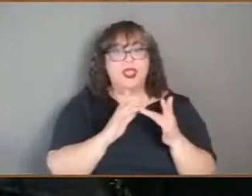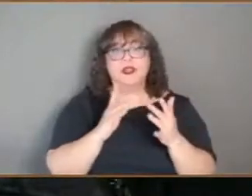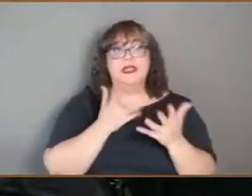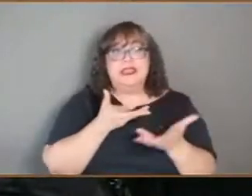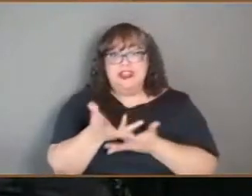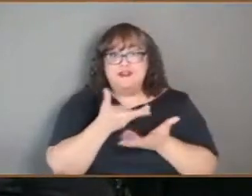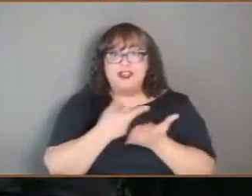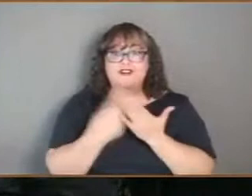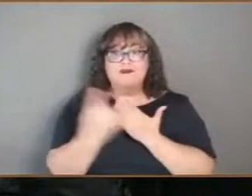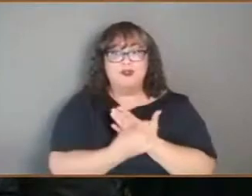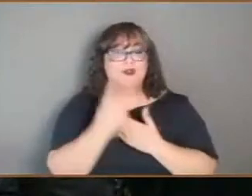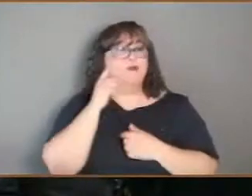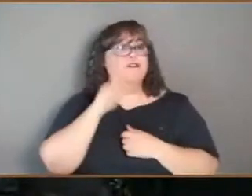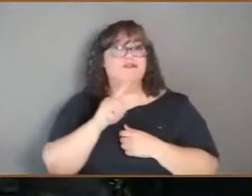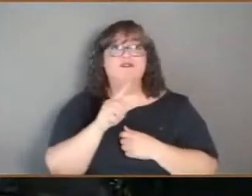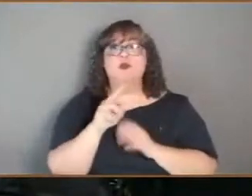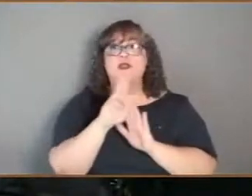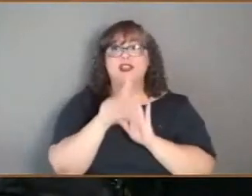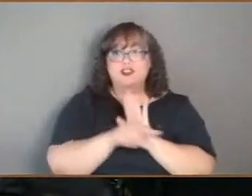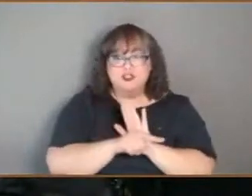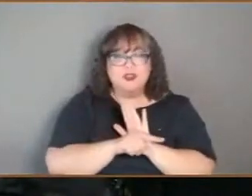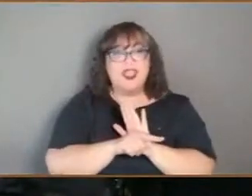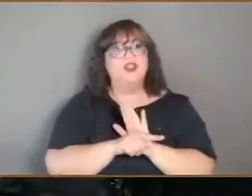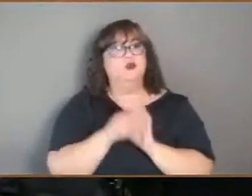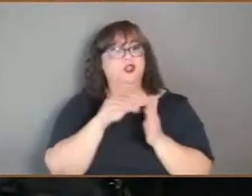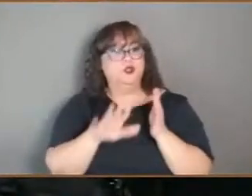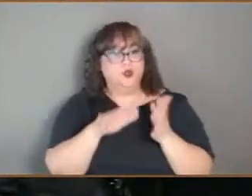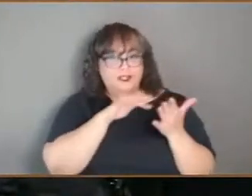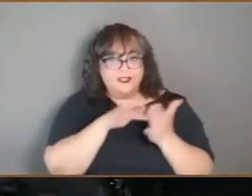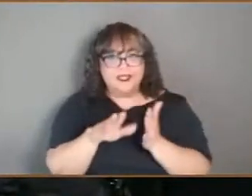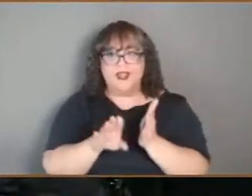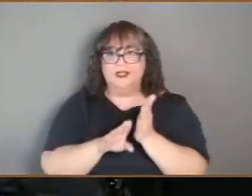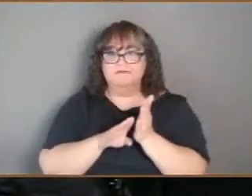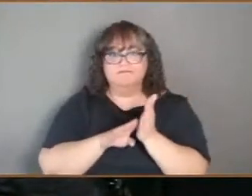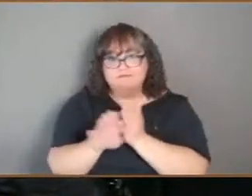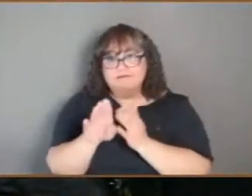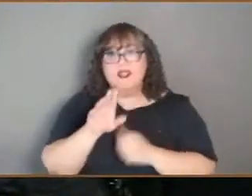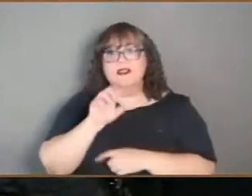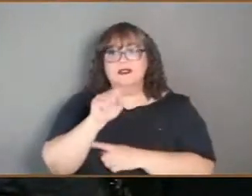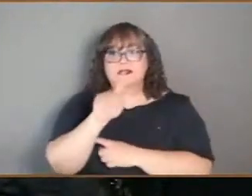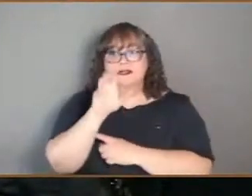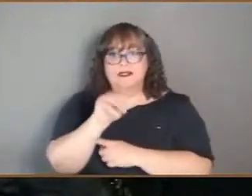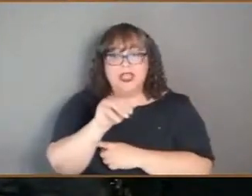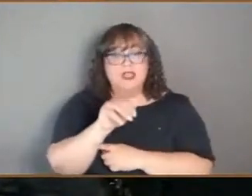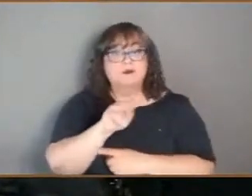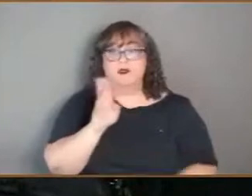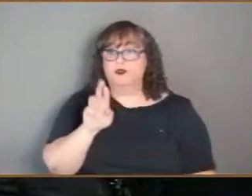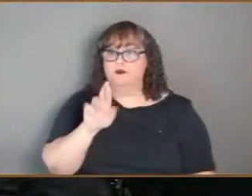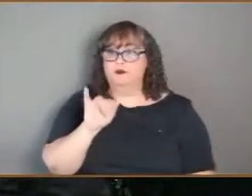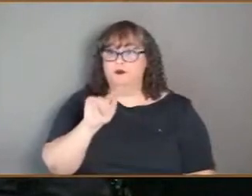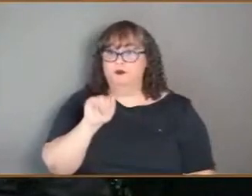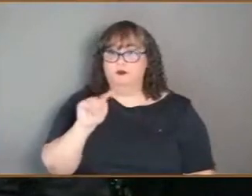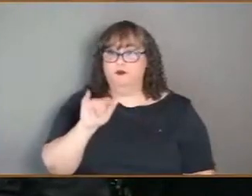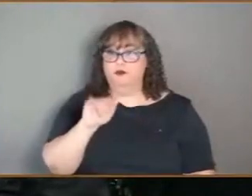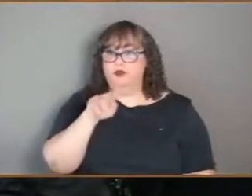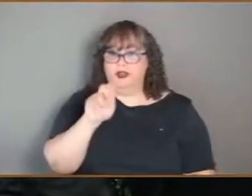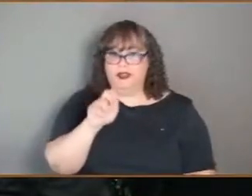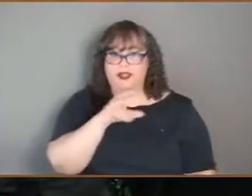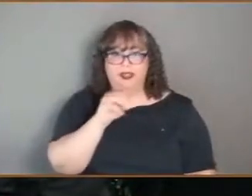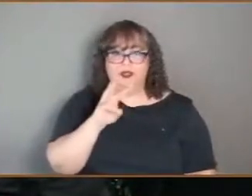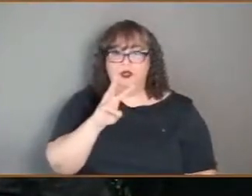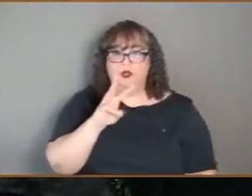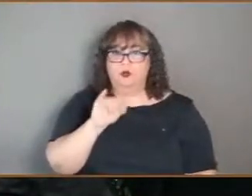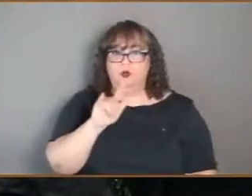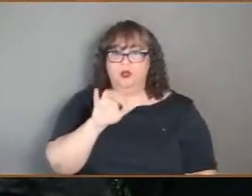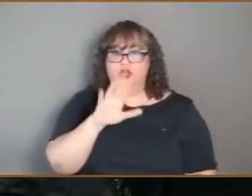me today are two former La Space Academy students. Brittany, Wilbert, nice to have you here. Thank you for having us. Awesome. Well, talk to me, Brittany. I'll start with you. Talk to